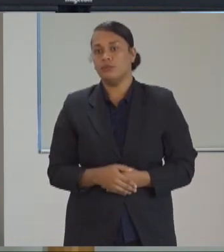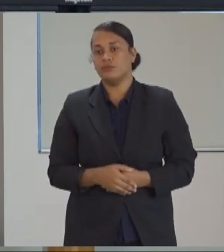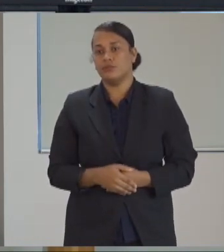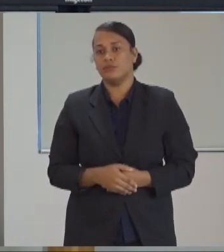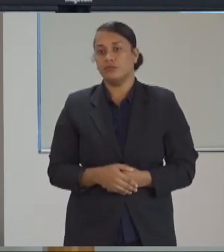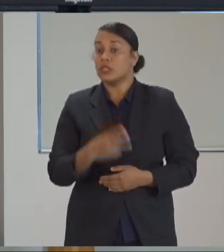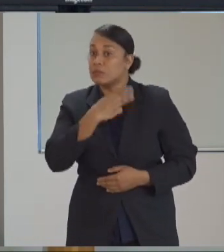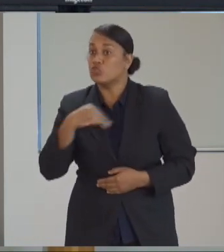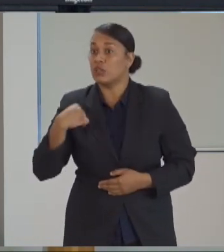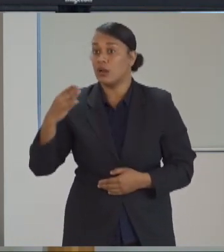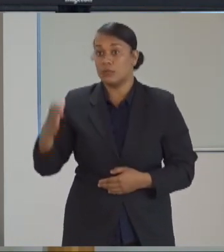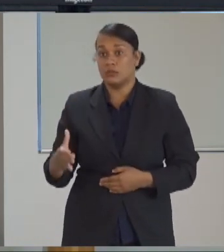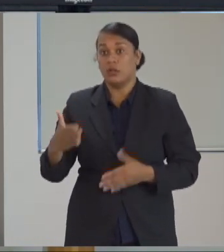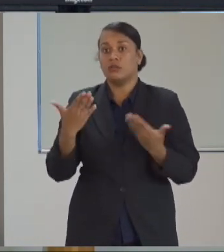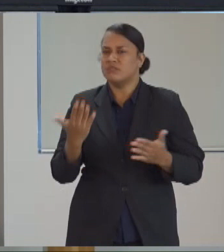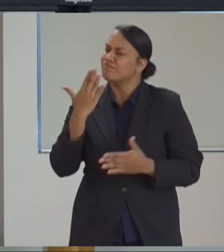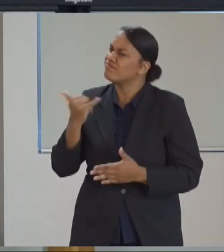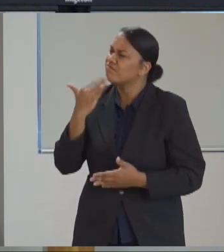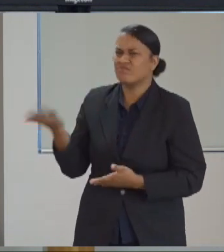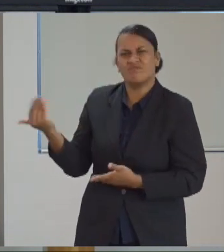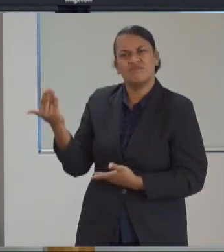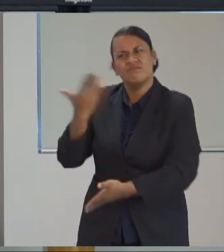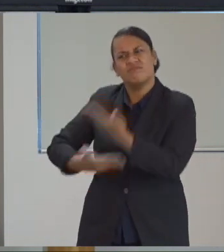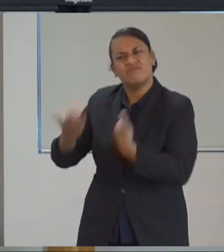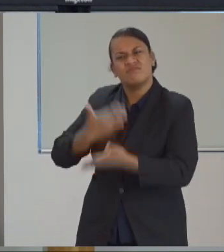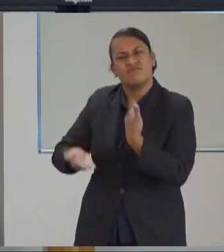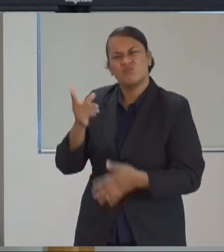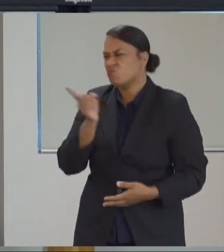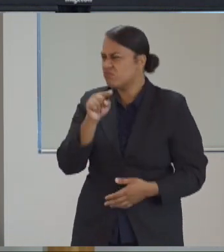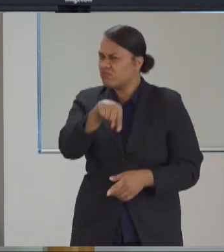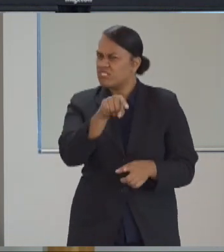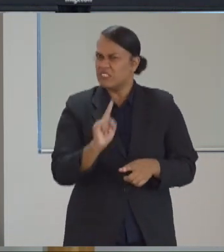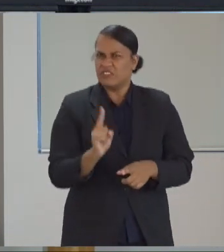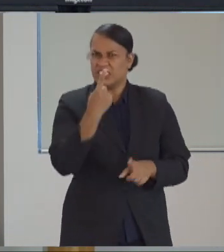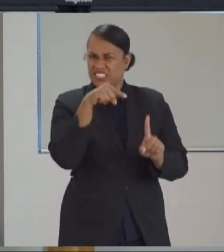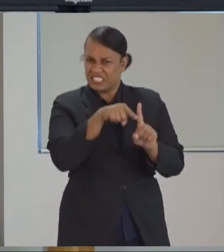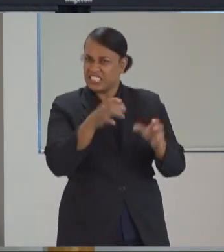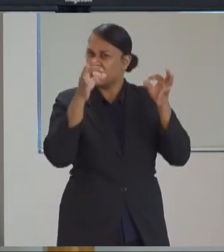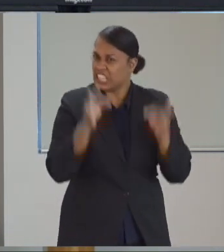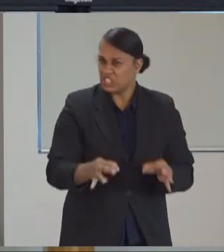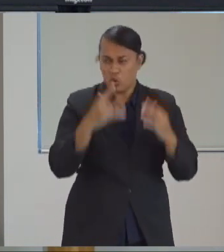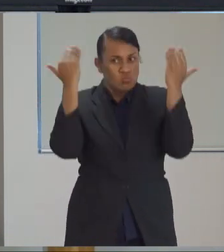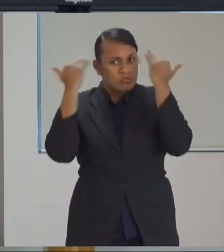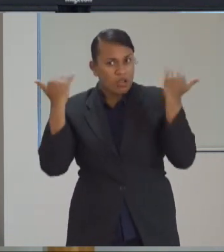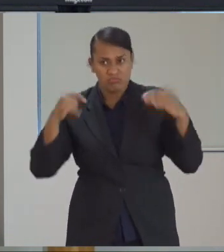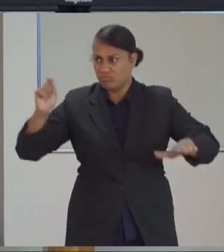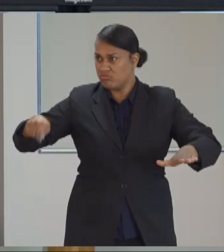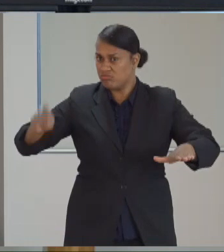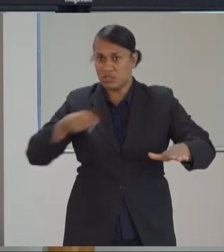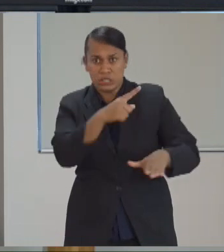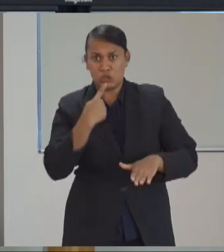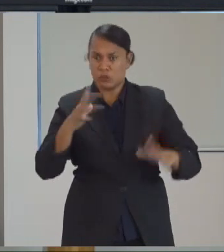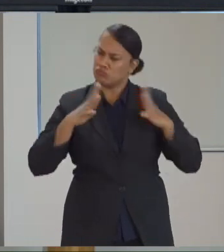Minister, Edwin from FPC News. Just in regards to the initial ruling itself, as Minister for Justice, have you made queries